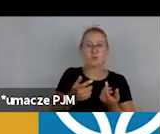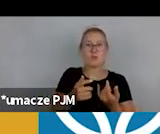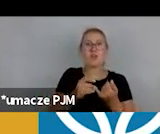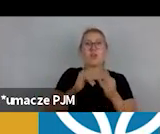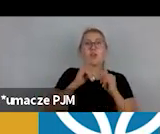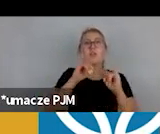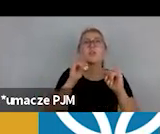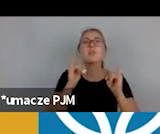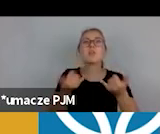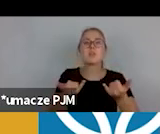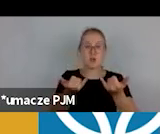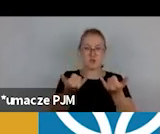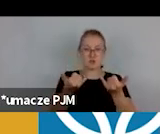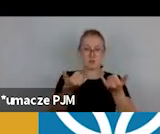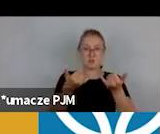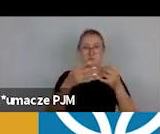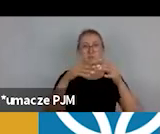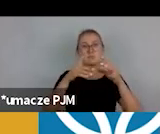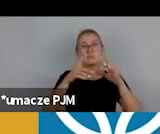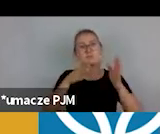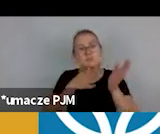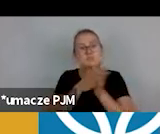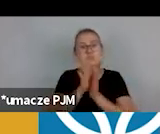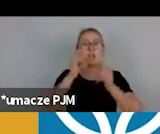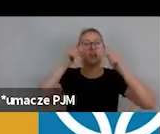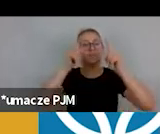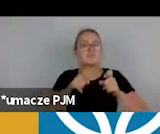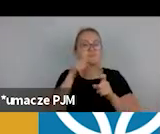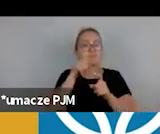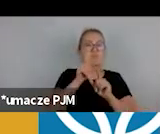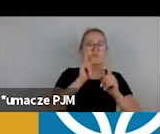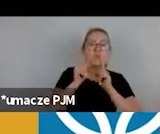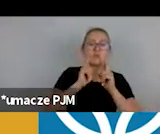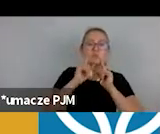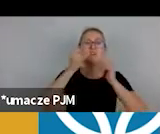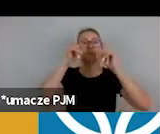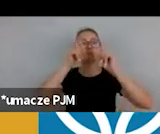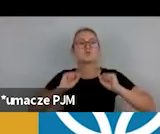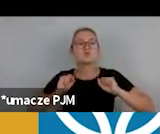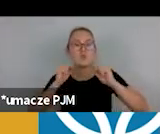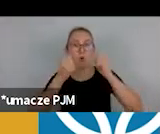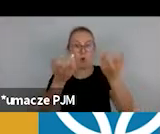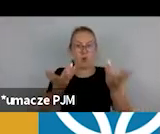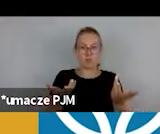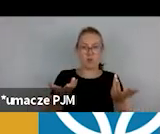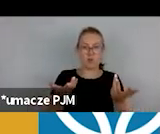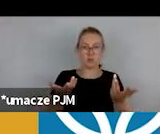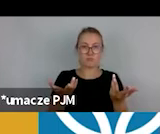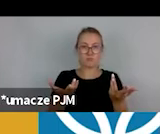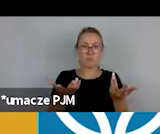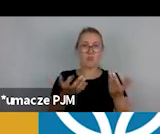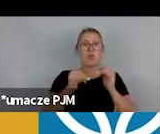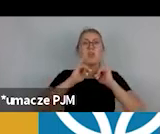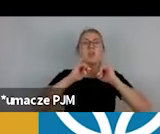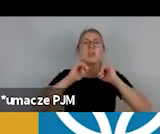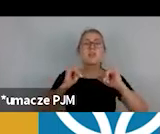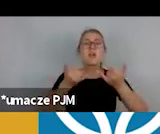in the shoes of those people, but maybe how do you do that? How do you define this entry point